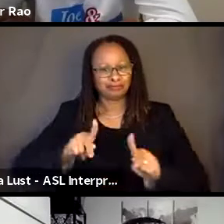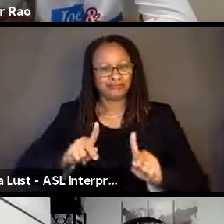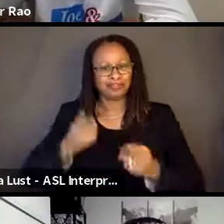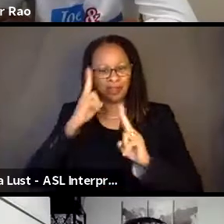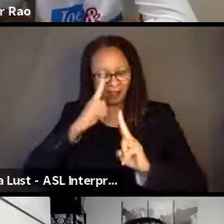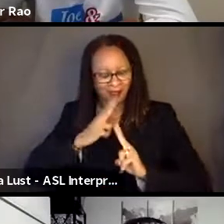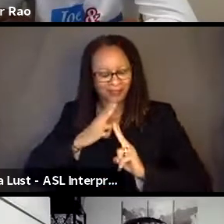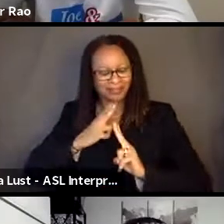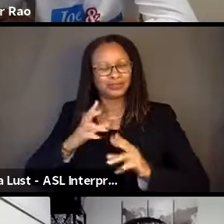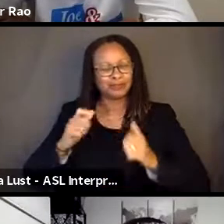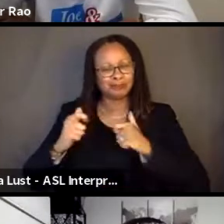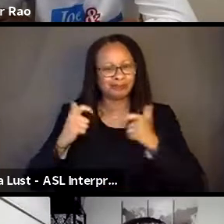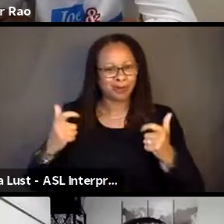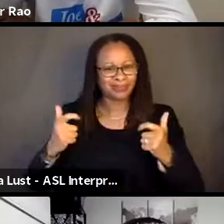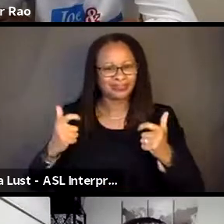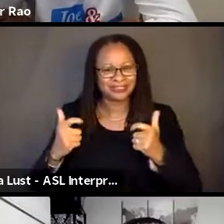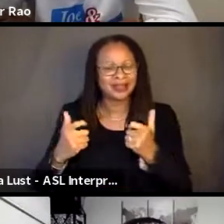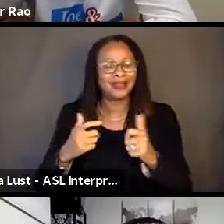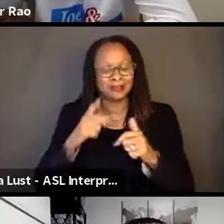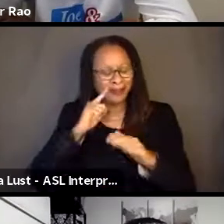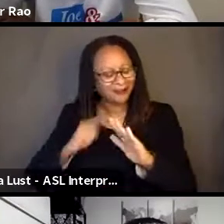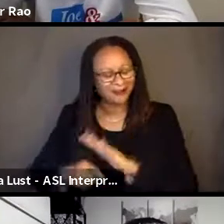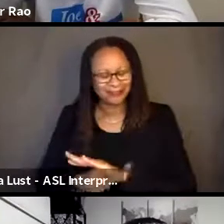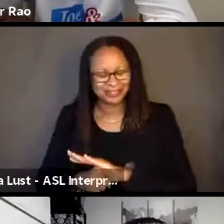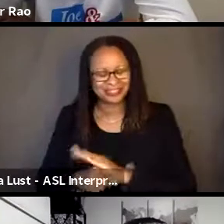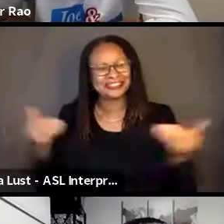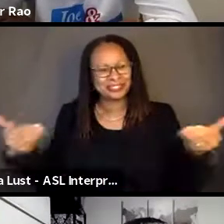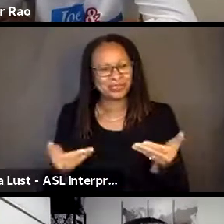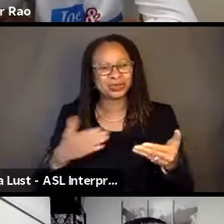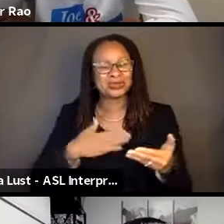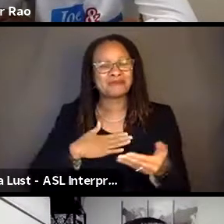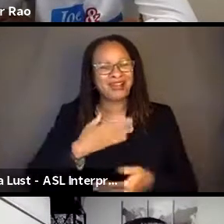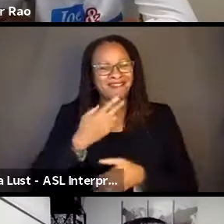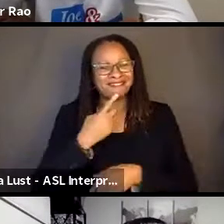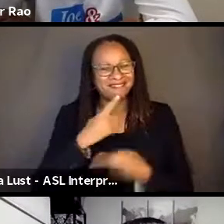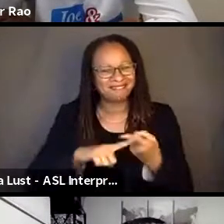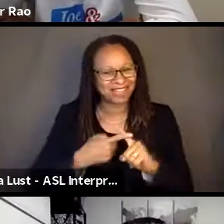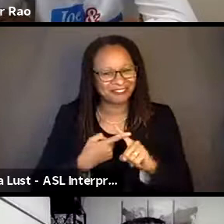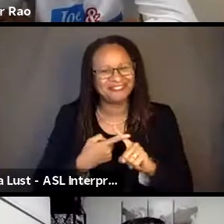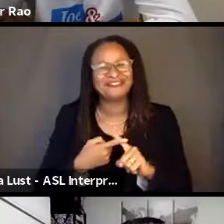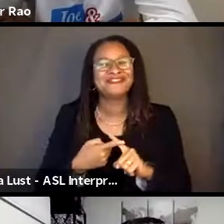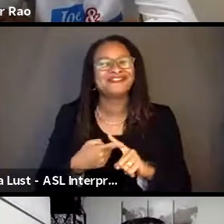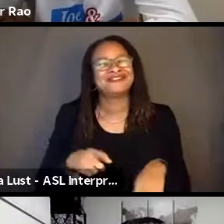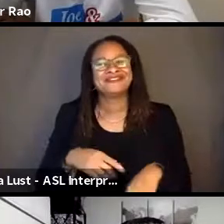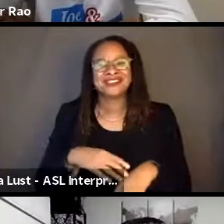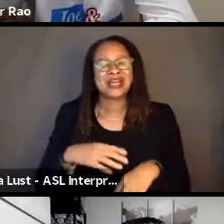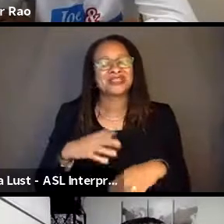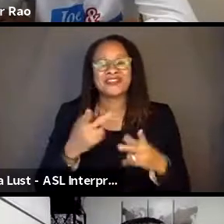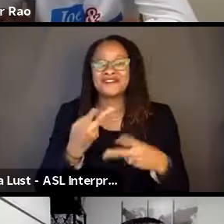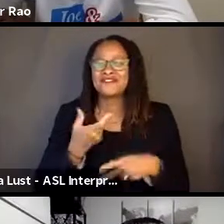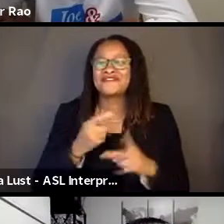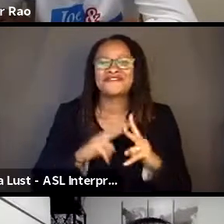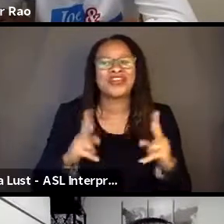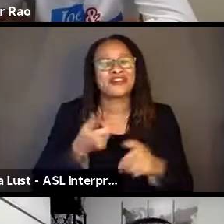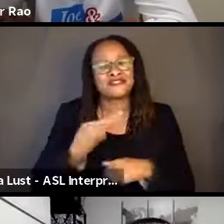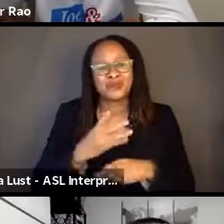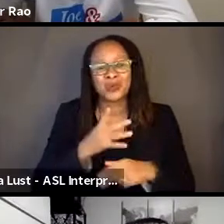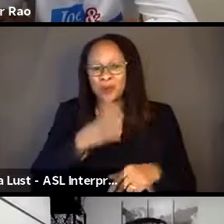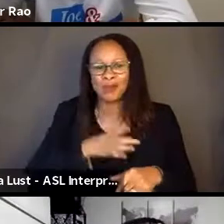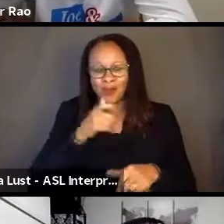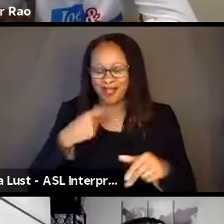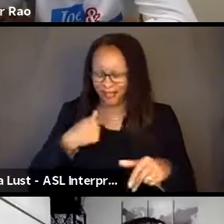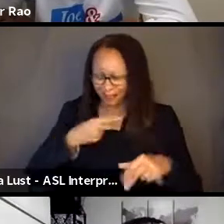to boldly but humbly introduce one of my faves, one of the very few women whom I've always looked up